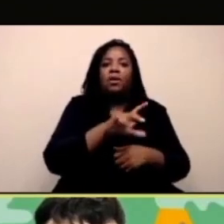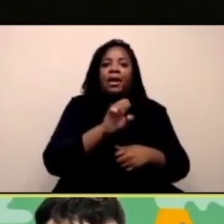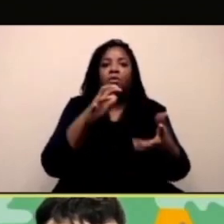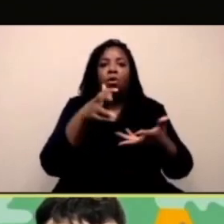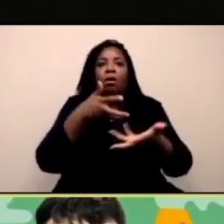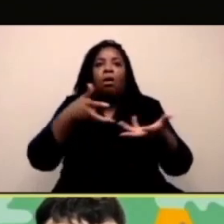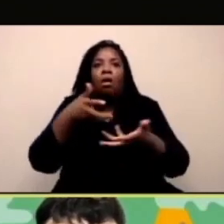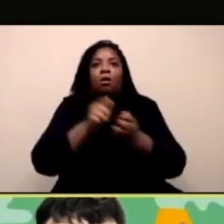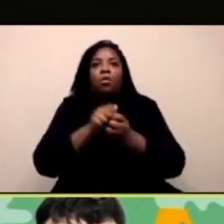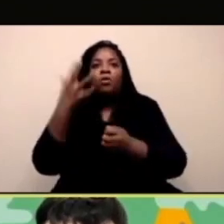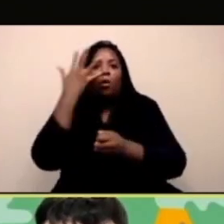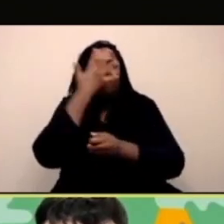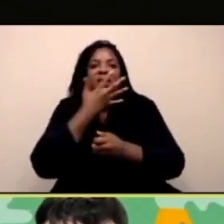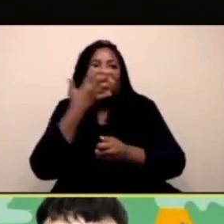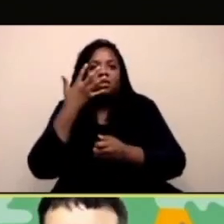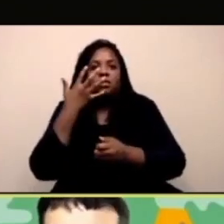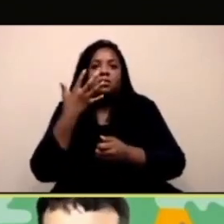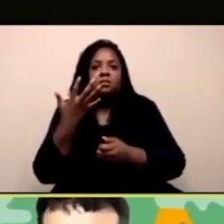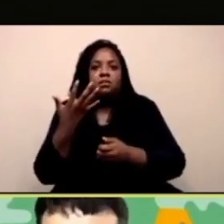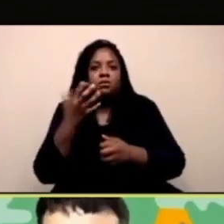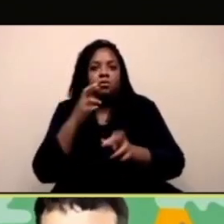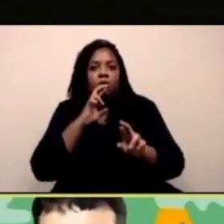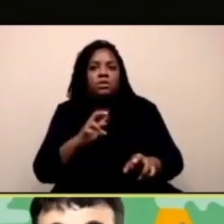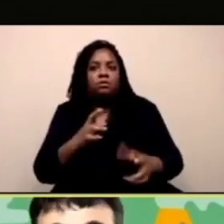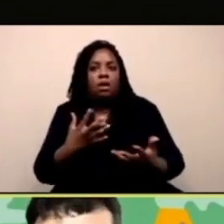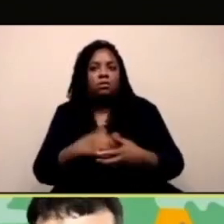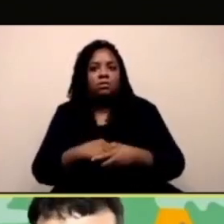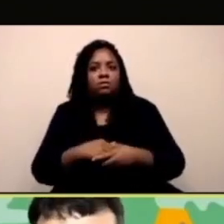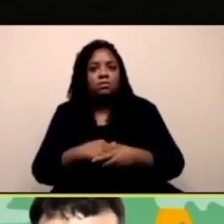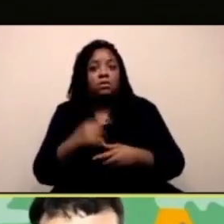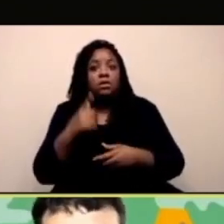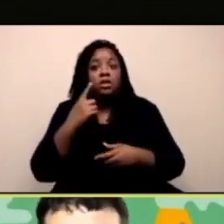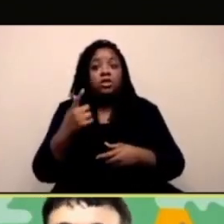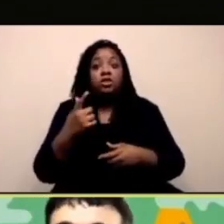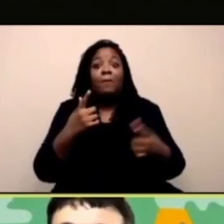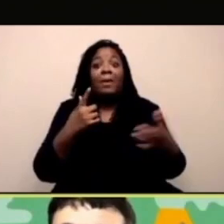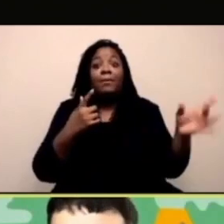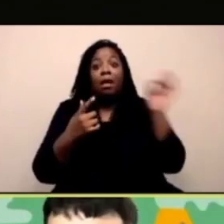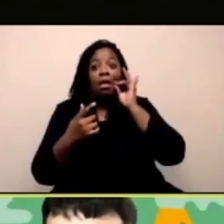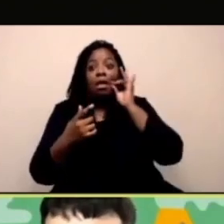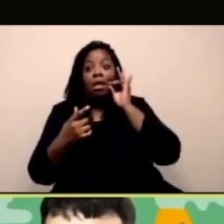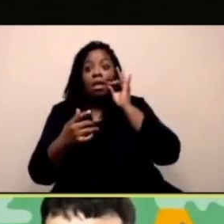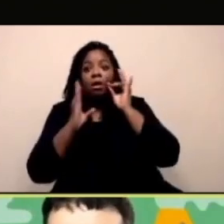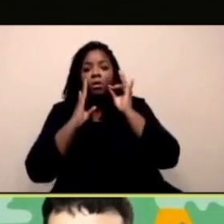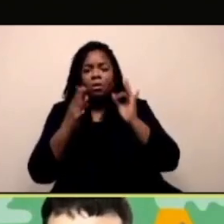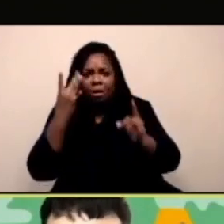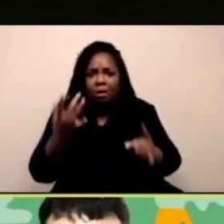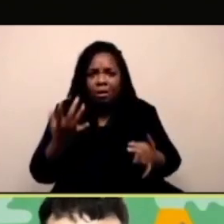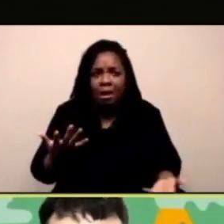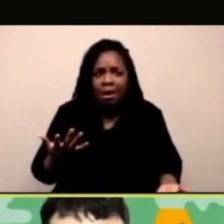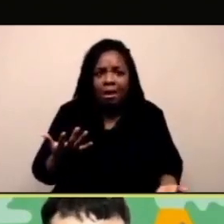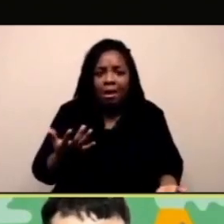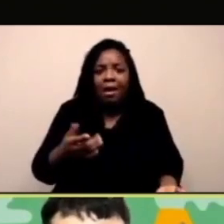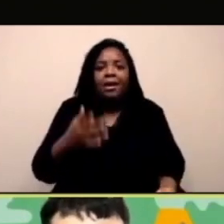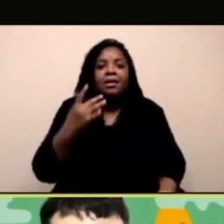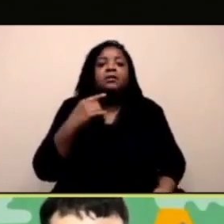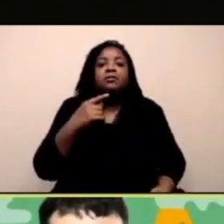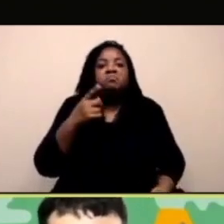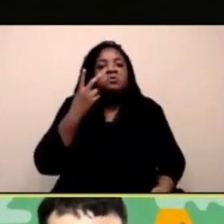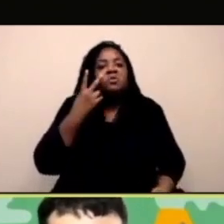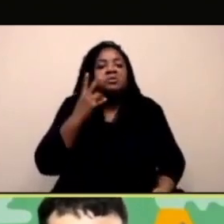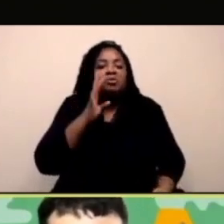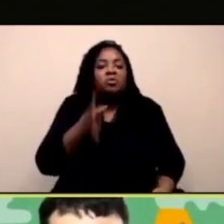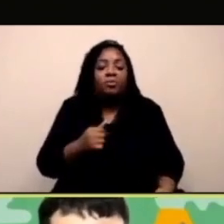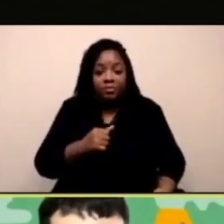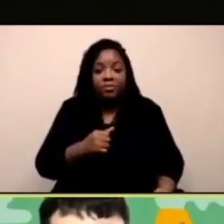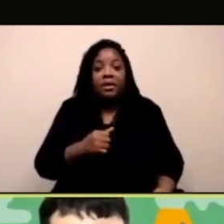face. What? For example, stick to your face. Why would you want to do that? Hopefully you'll see in a moment. But